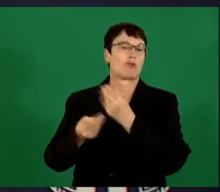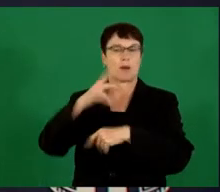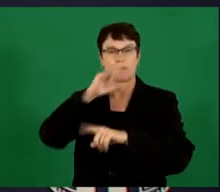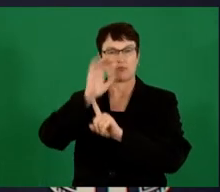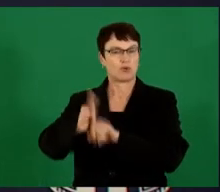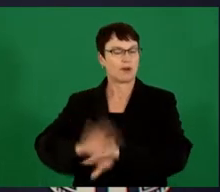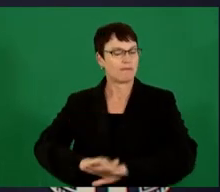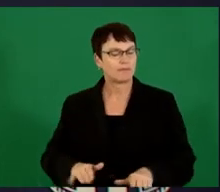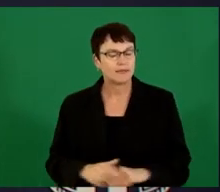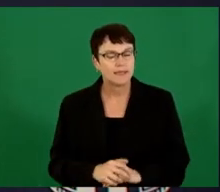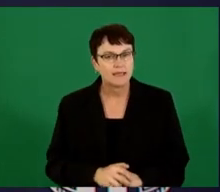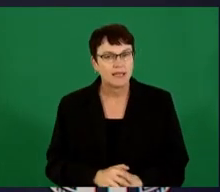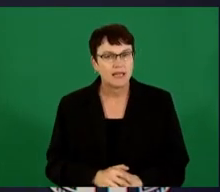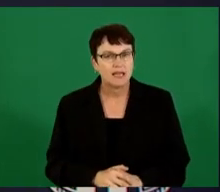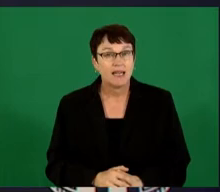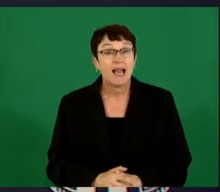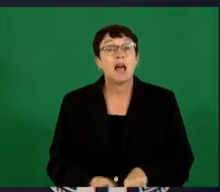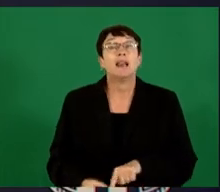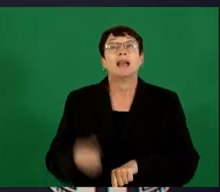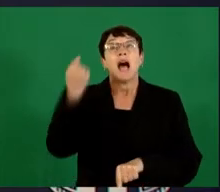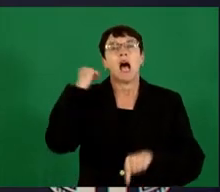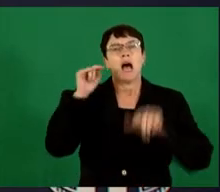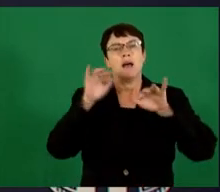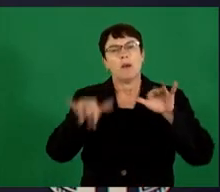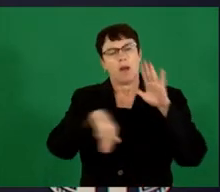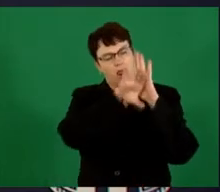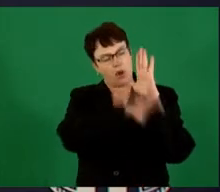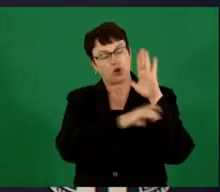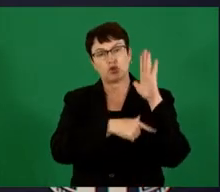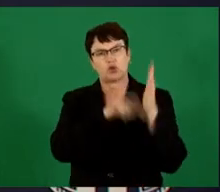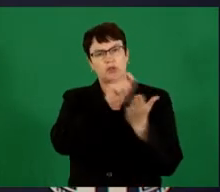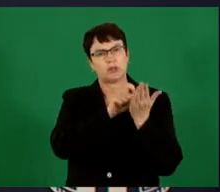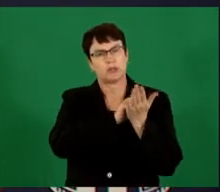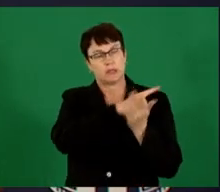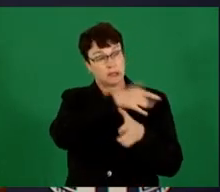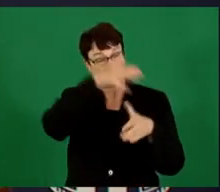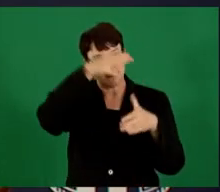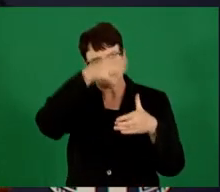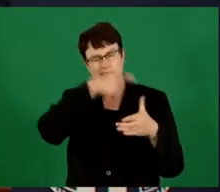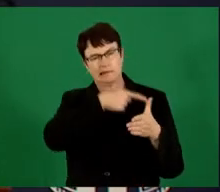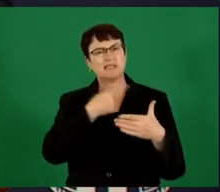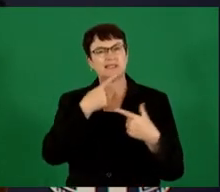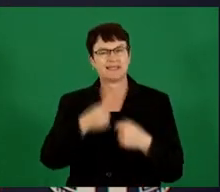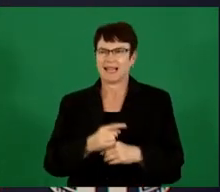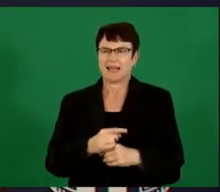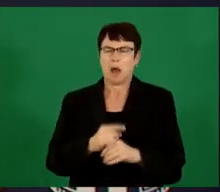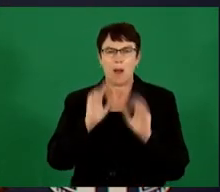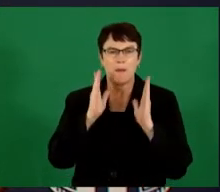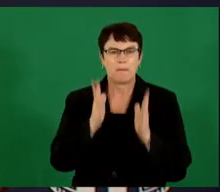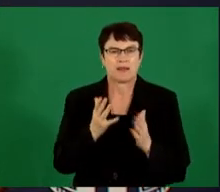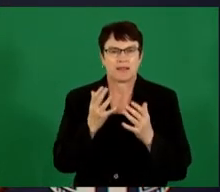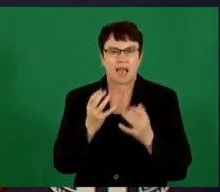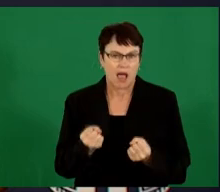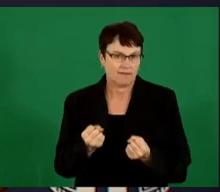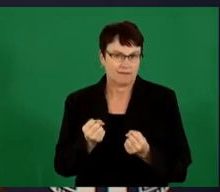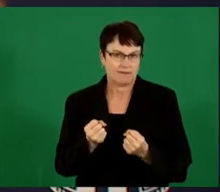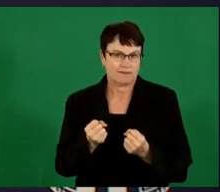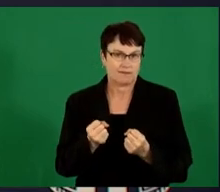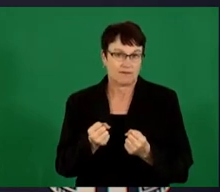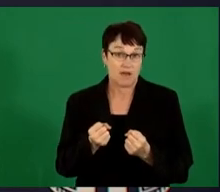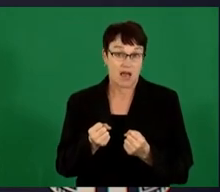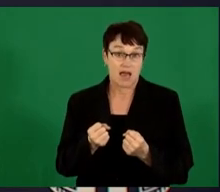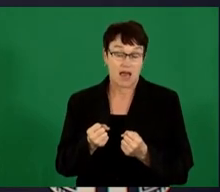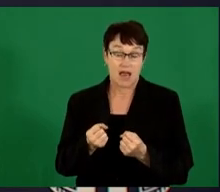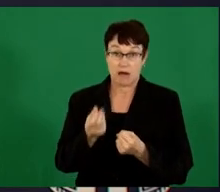have balanced and sustainable growth in an environment of price instability, and